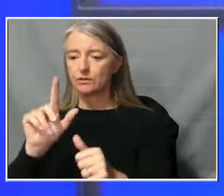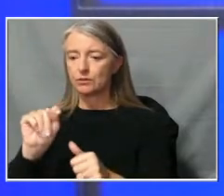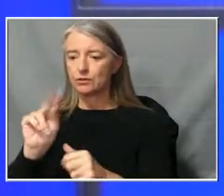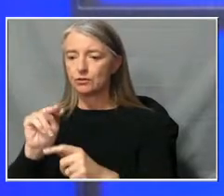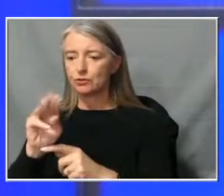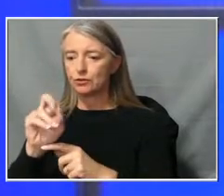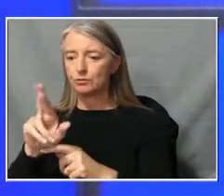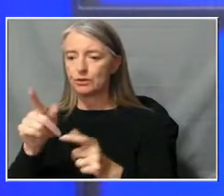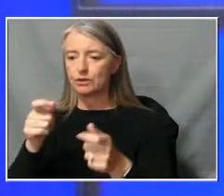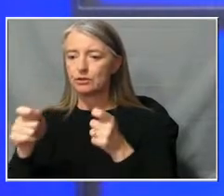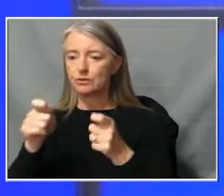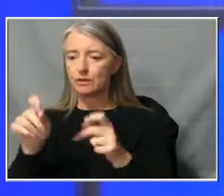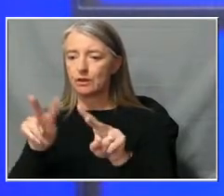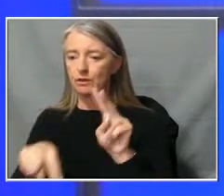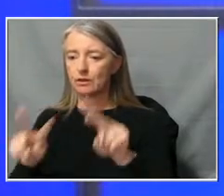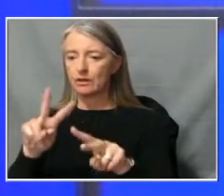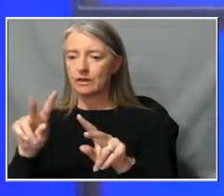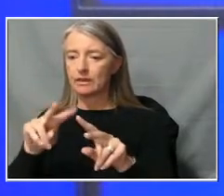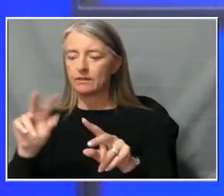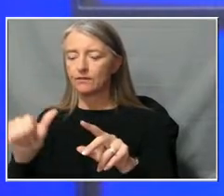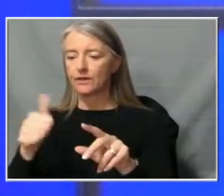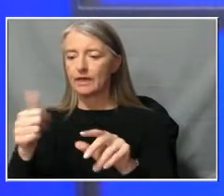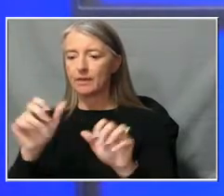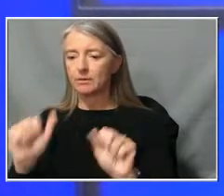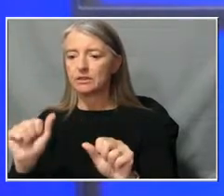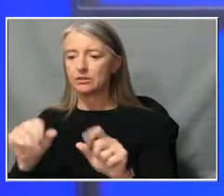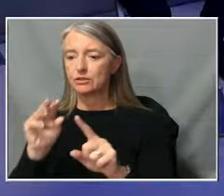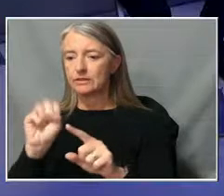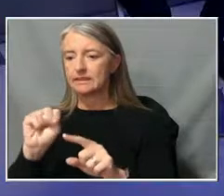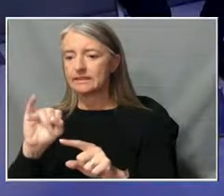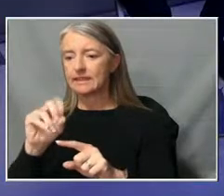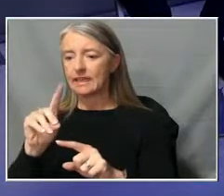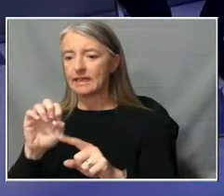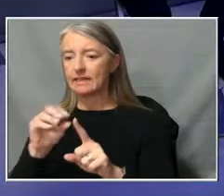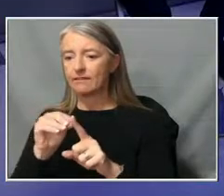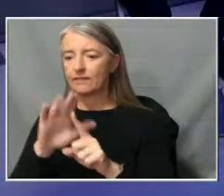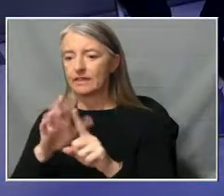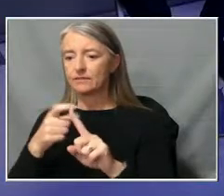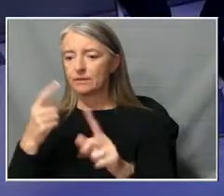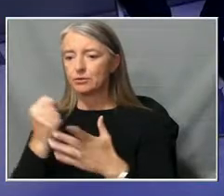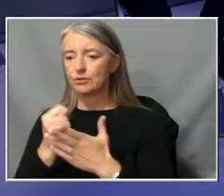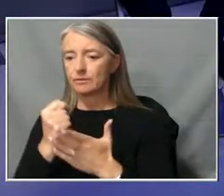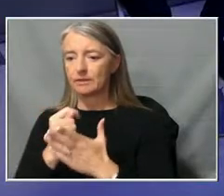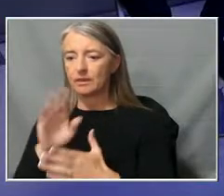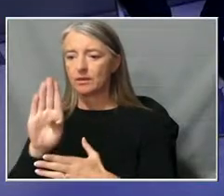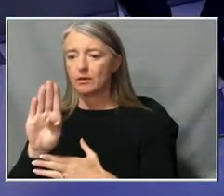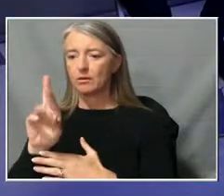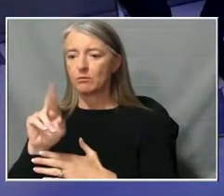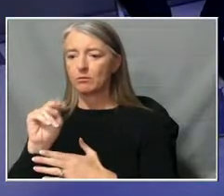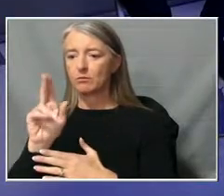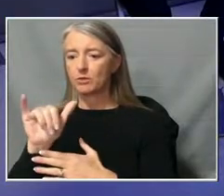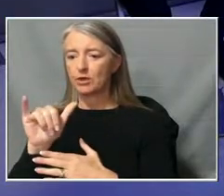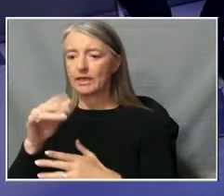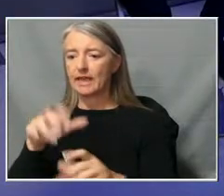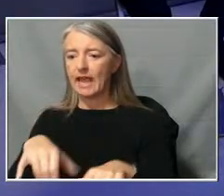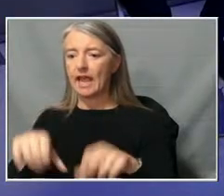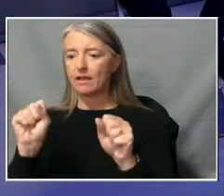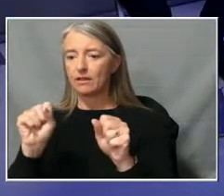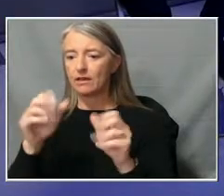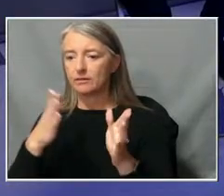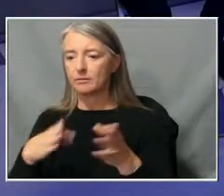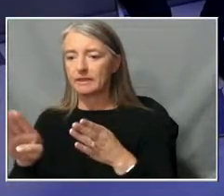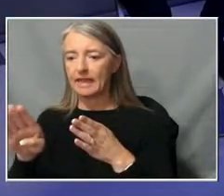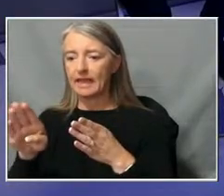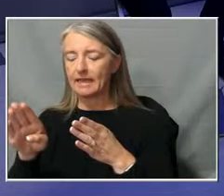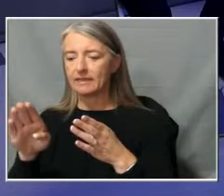also to look out for any potential effects from the treatment. Randy wants to know, Bernie, how long does it take you to come up with a plan for a particular